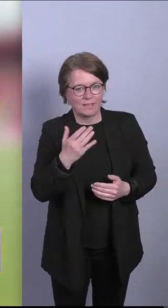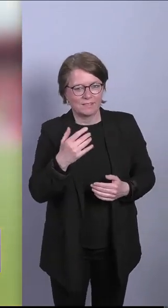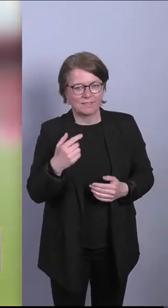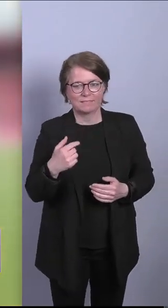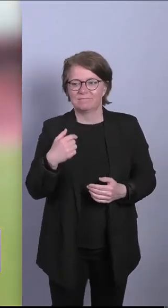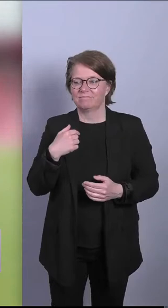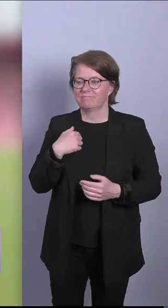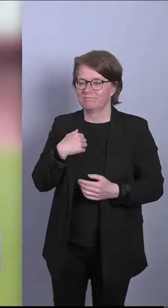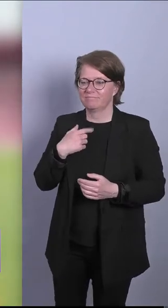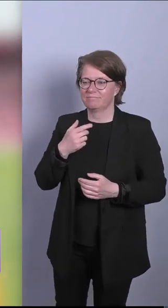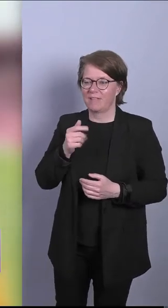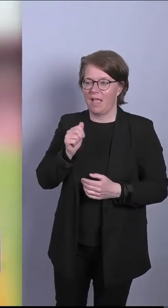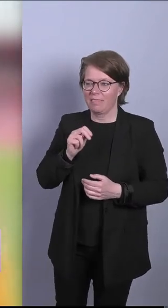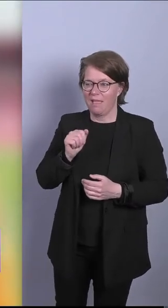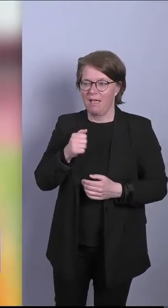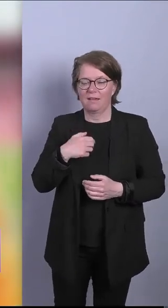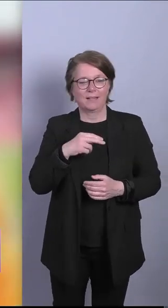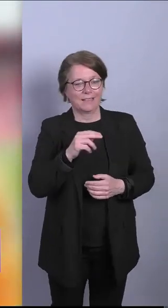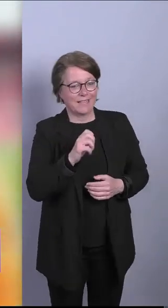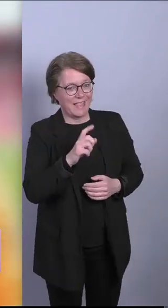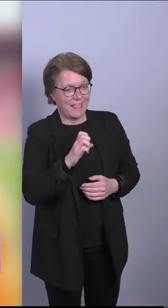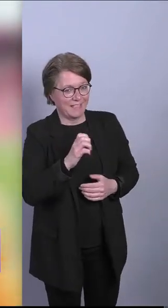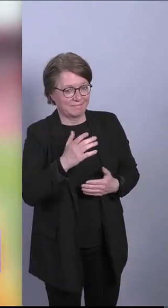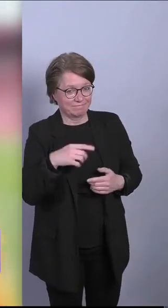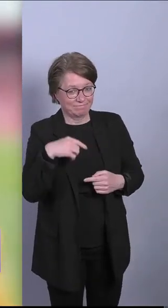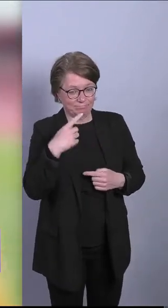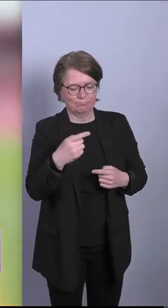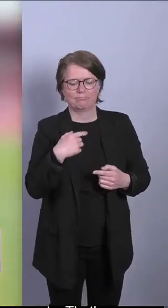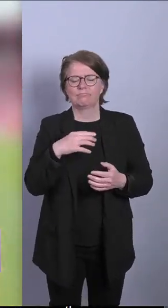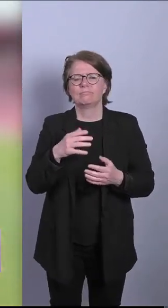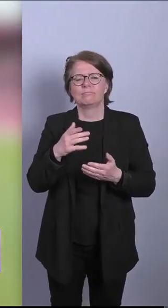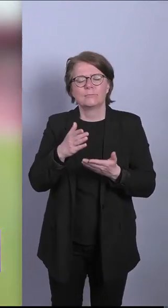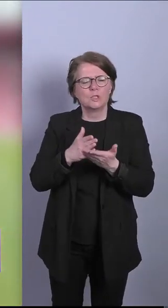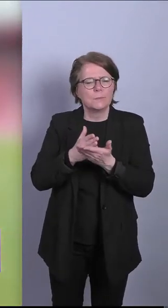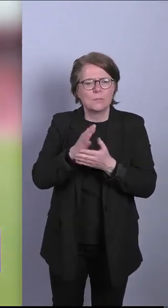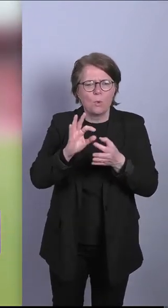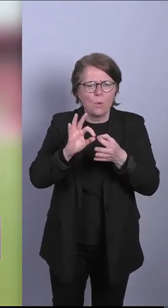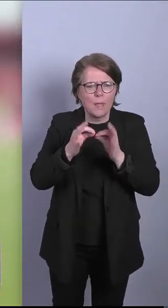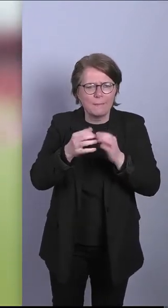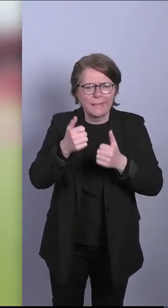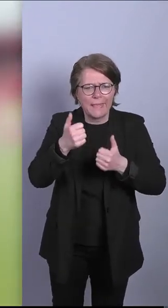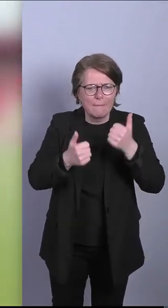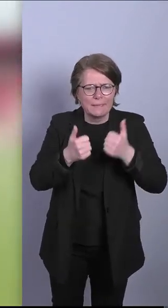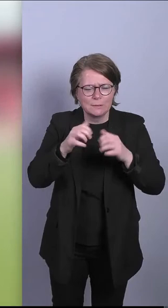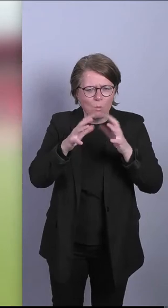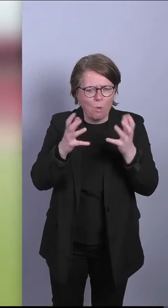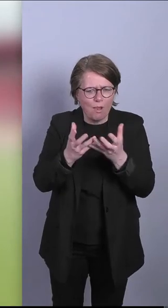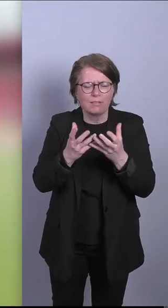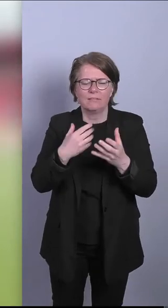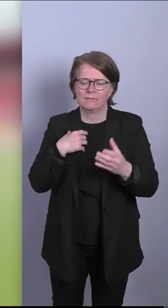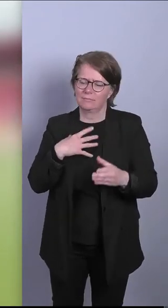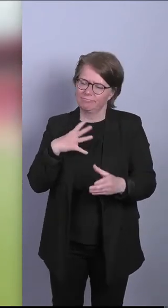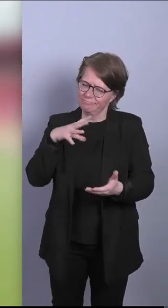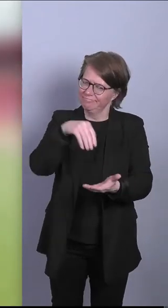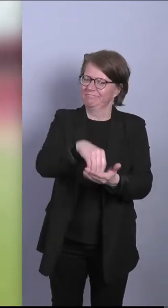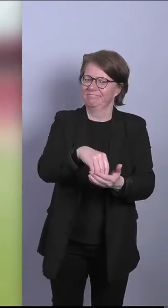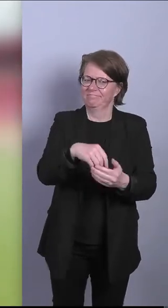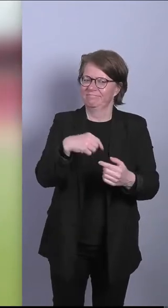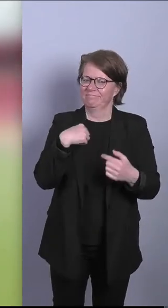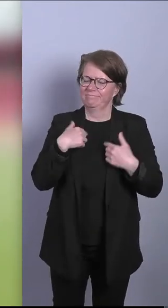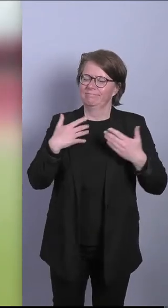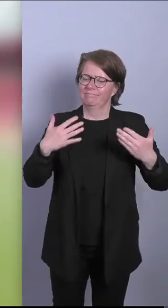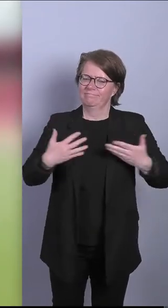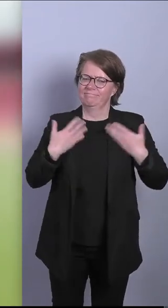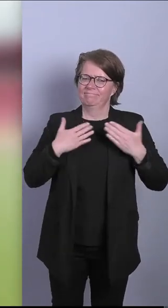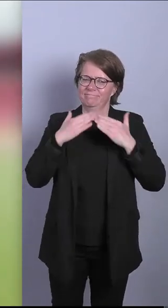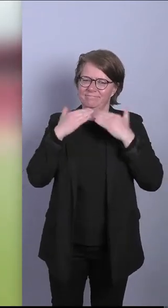Nele, I'm Anna. And the two of us will be at the Special Olympic World Games. We're so happy that you will support the entire